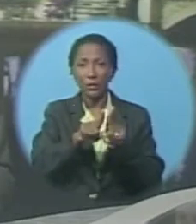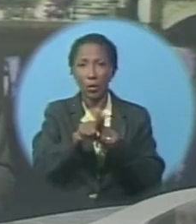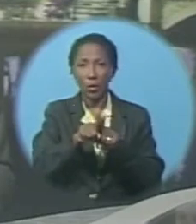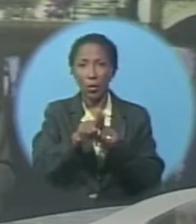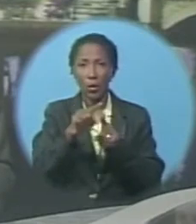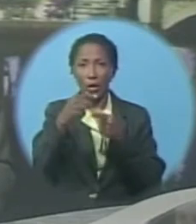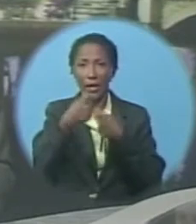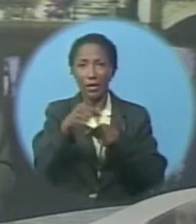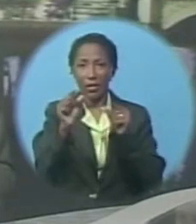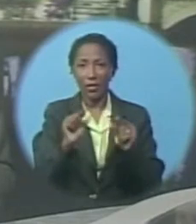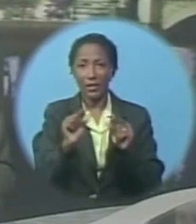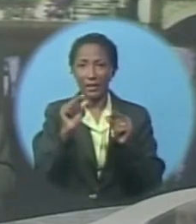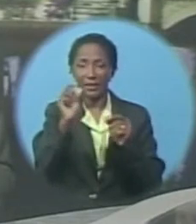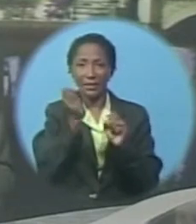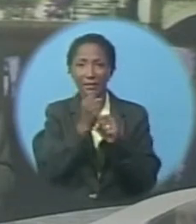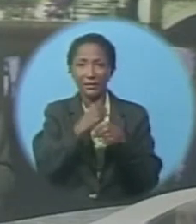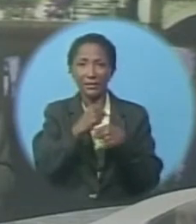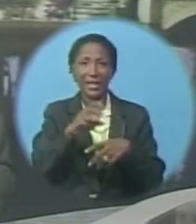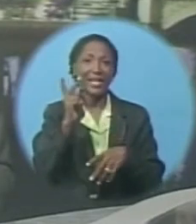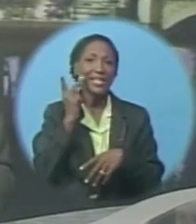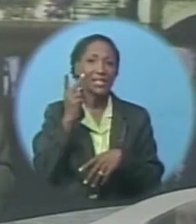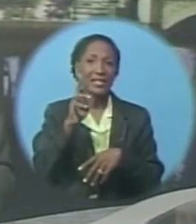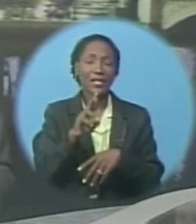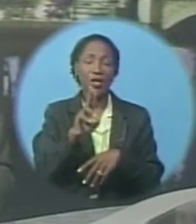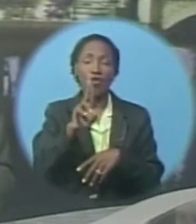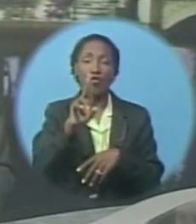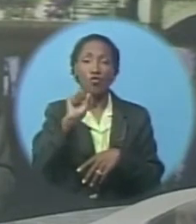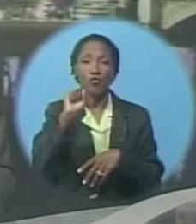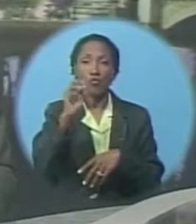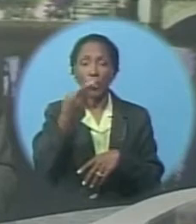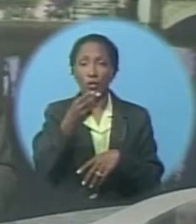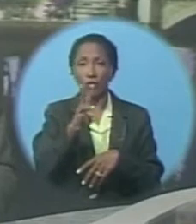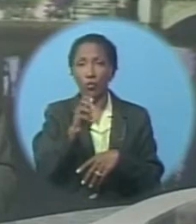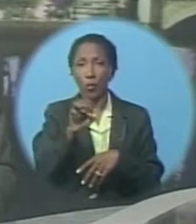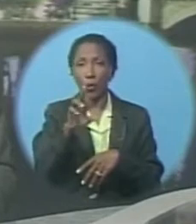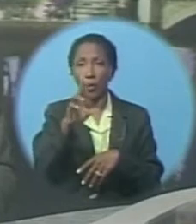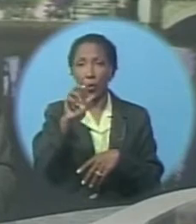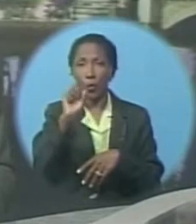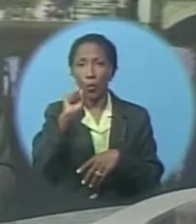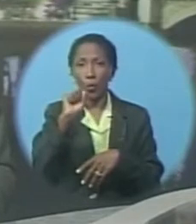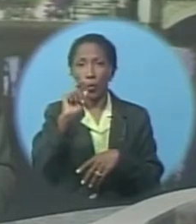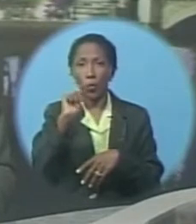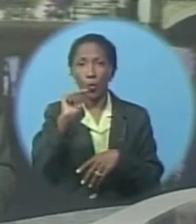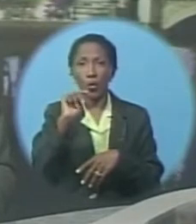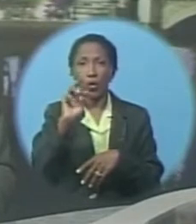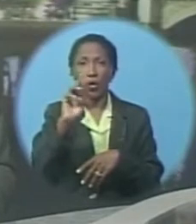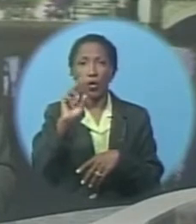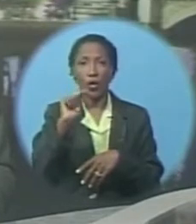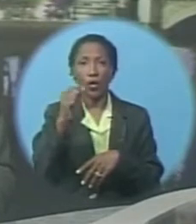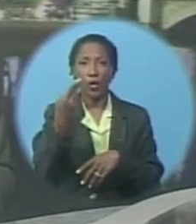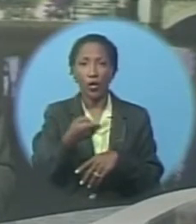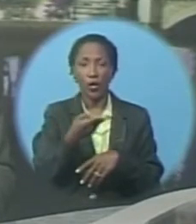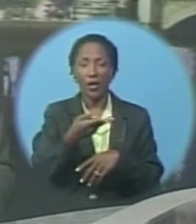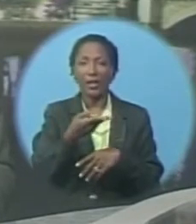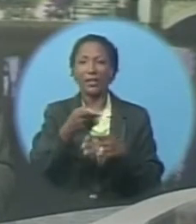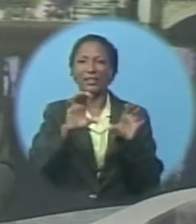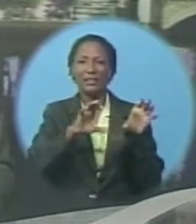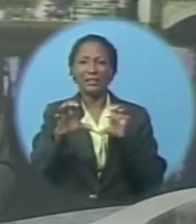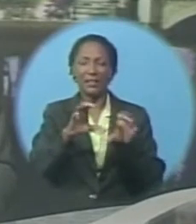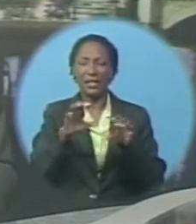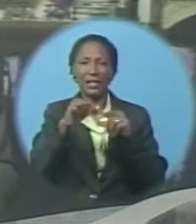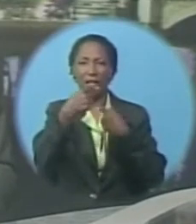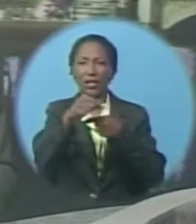is hoping to hold more gardening retreats in Barbados in the future. Ms. Rushworth completed an inaugural week-long garden